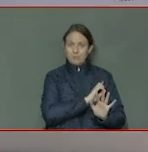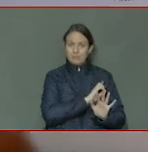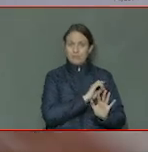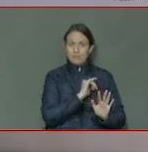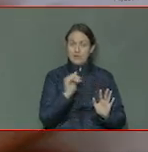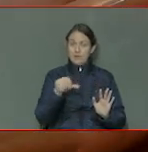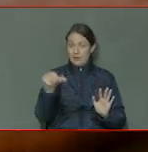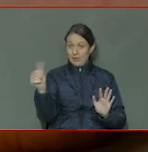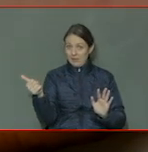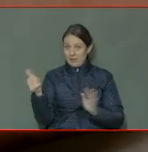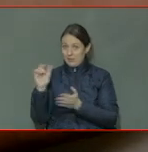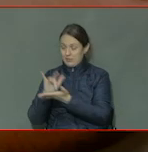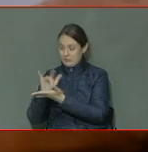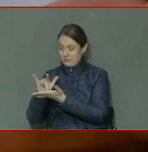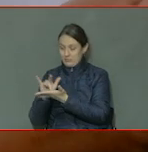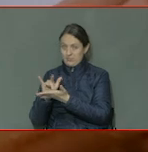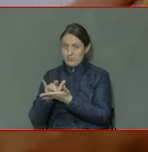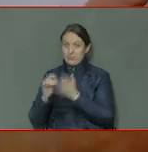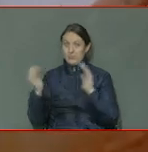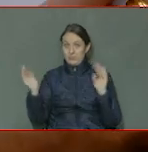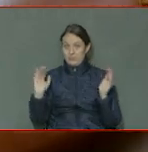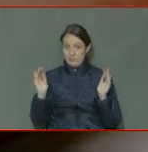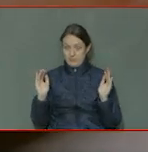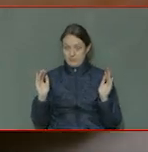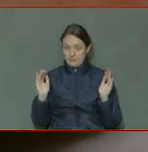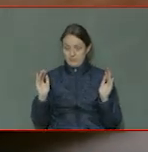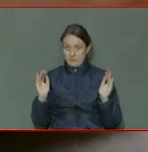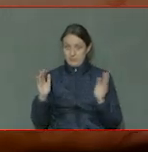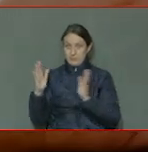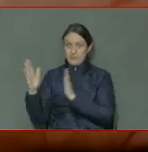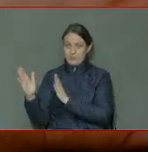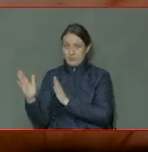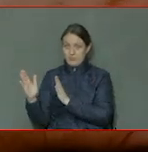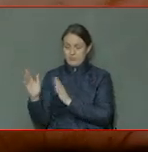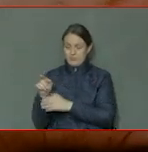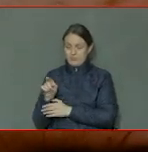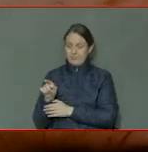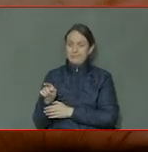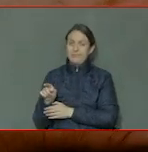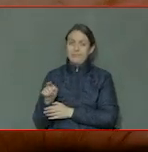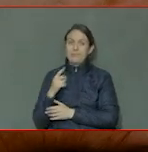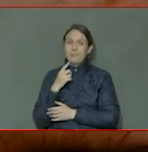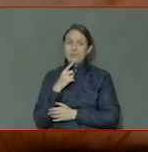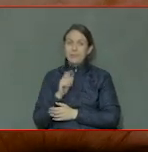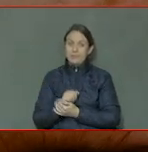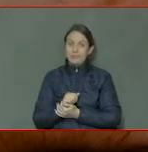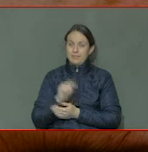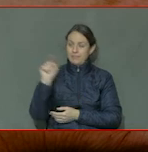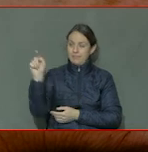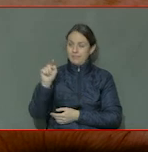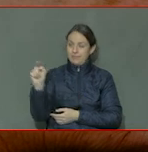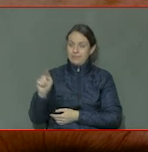yet. So I'm just going to keep it with all the numbers. And then I'm going to say